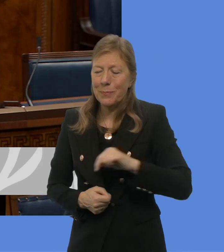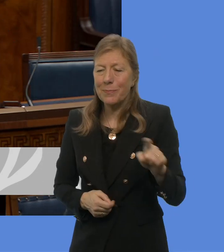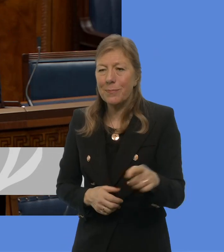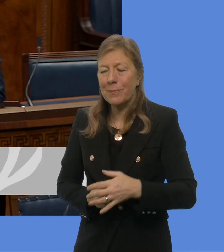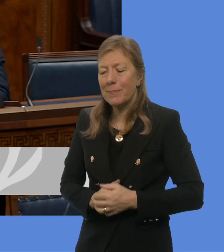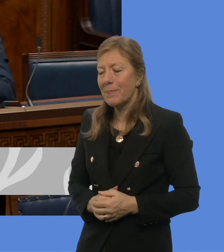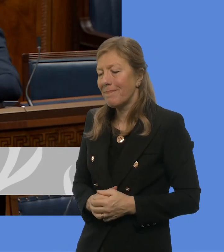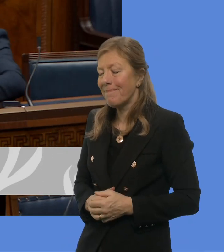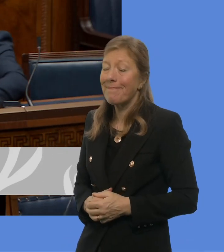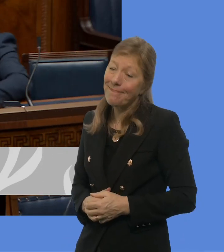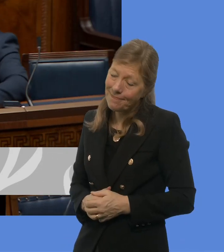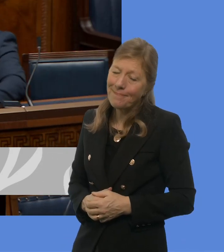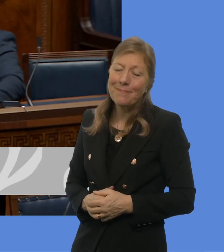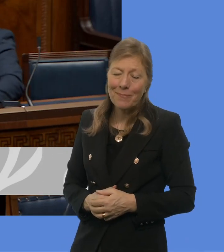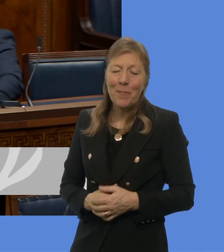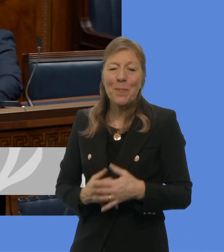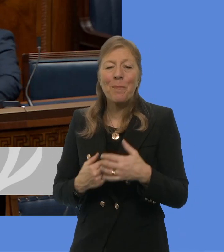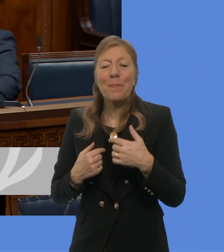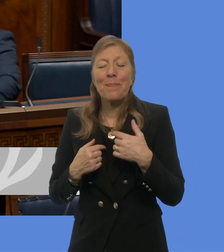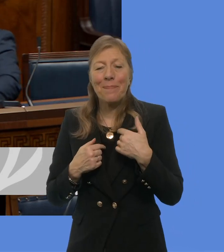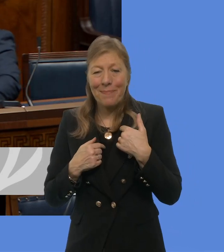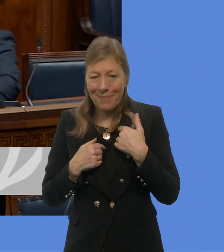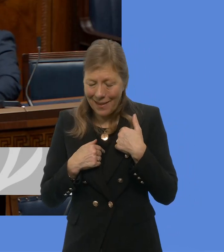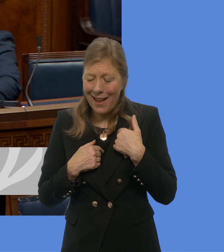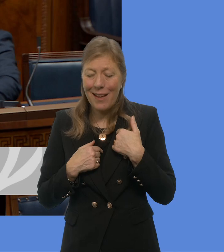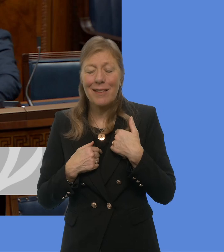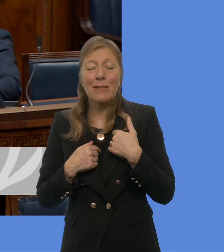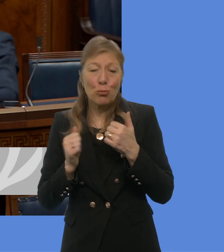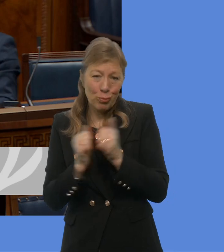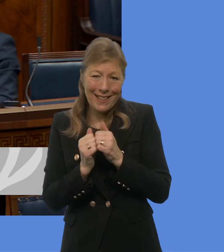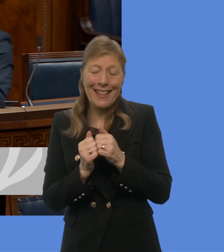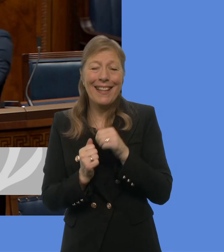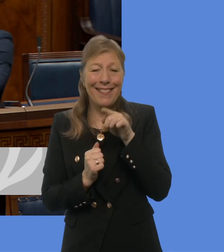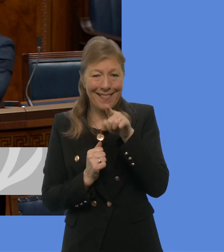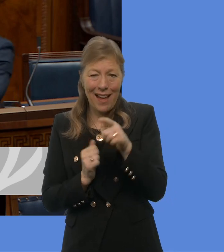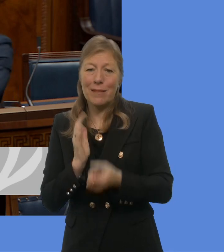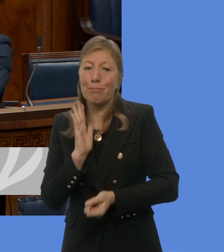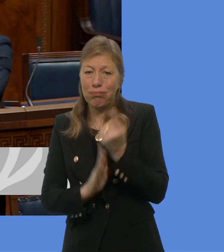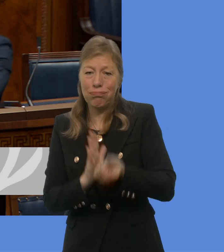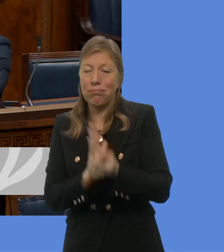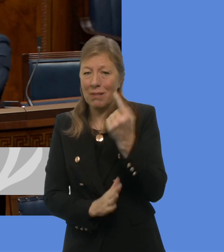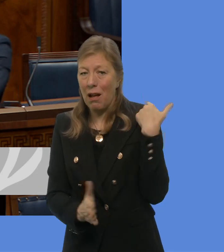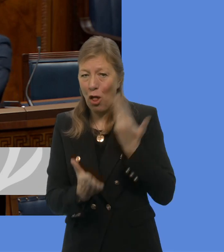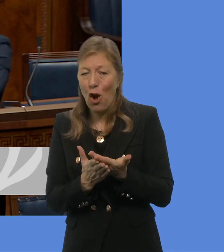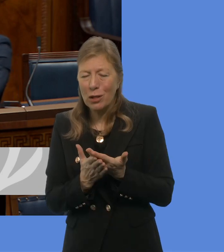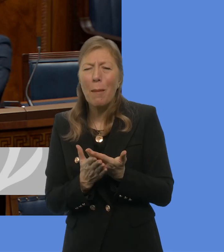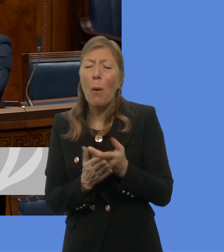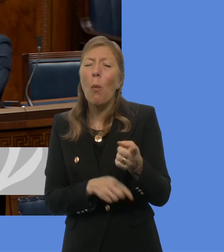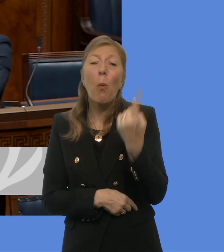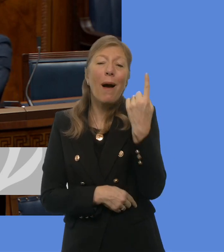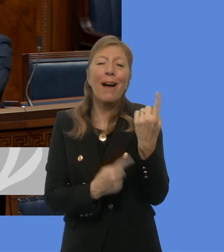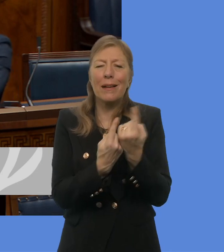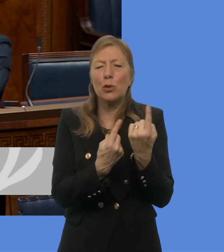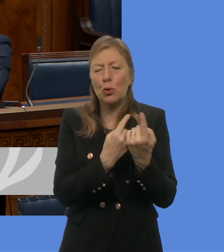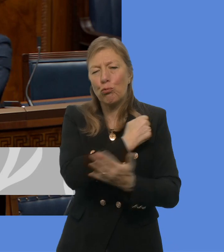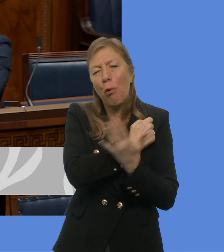personal capacity or an MLA capacity. Yes, that is an issue, but it's one of a range of issues that I think we'll have to look at. And again, I think we